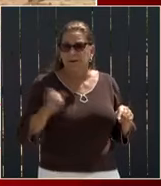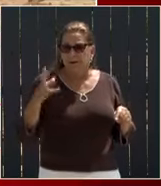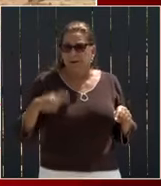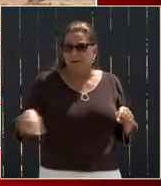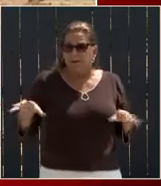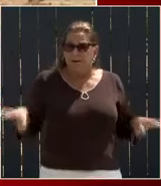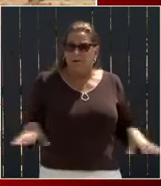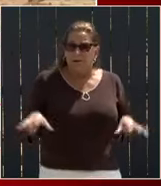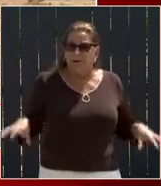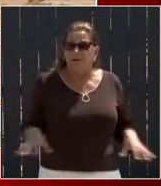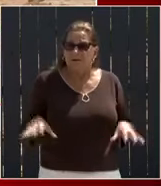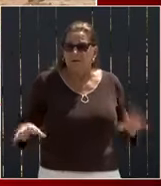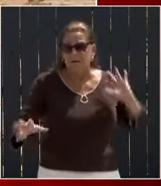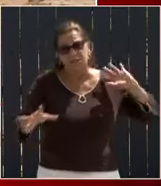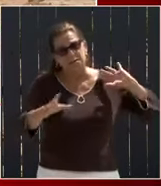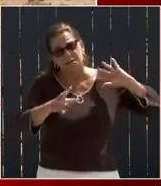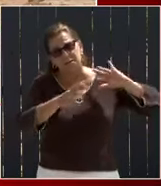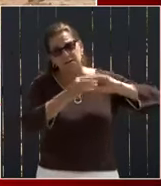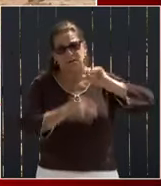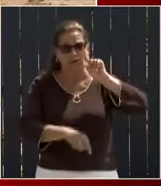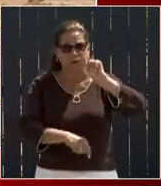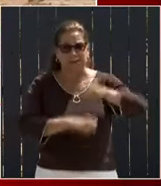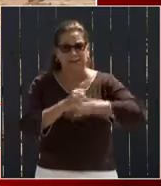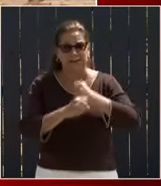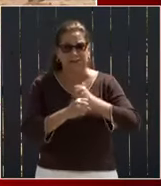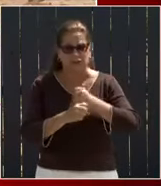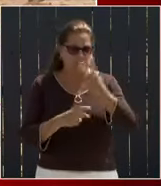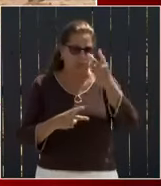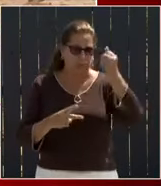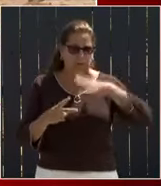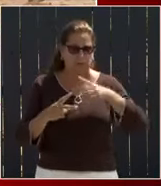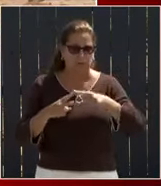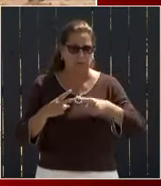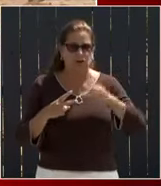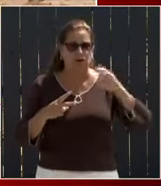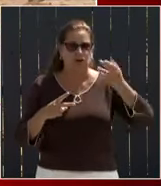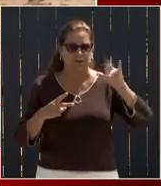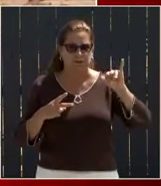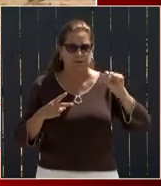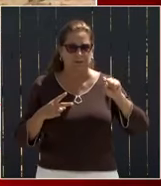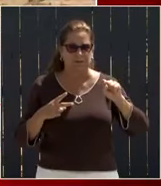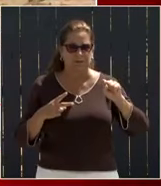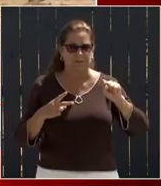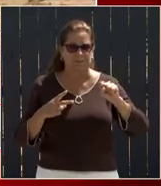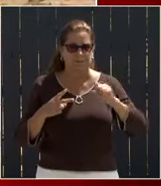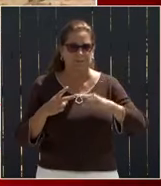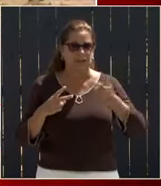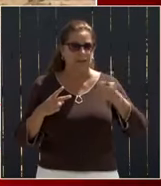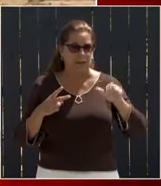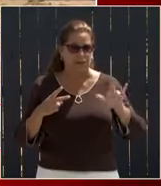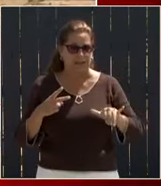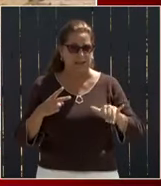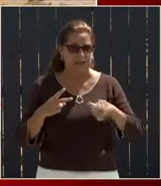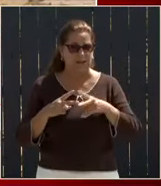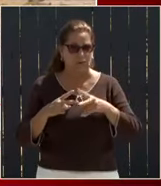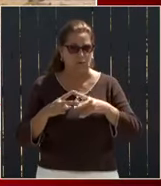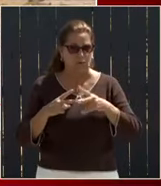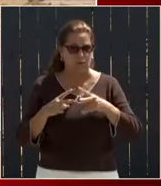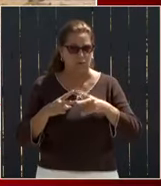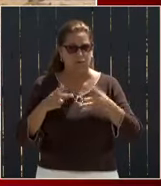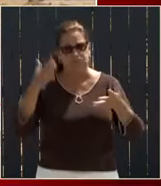have been unwavering in their commitment to the Skyland community. And what you see around us is a testament to that vision and determination of the